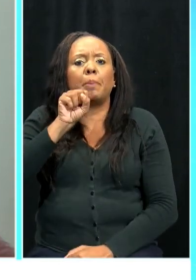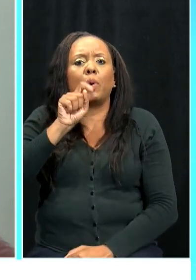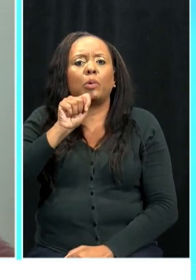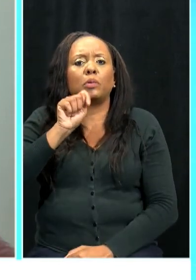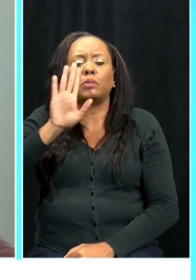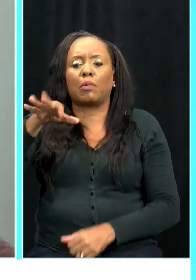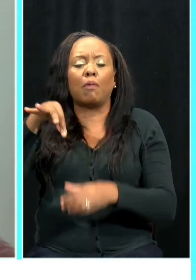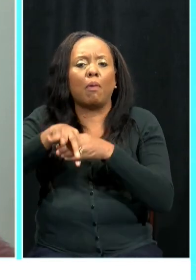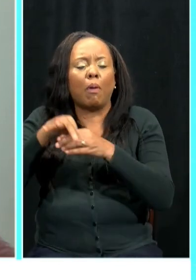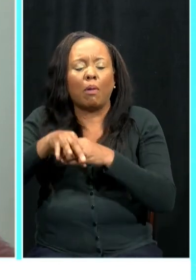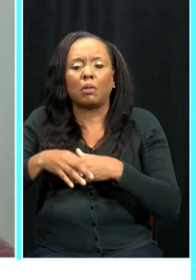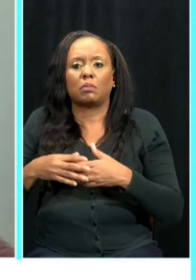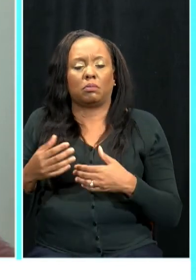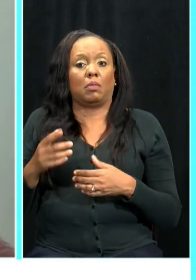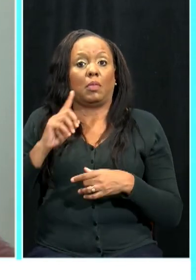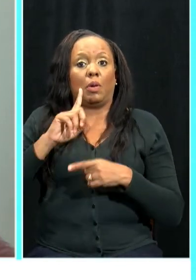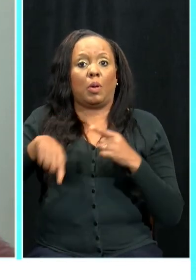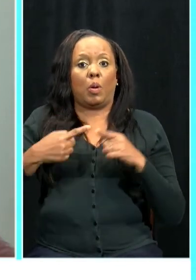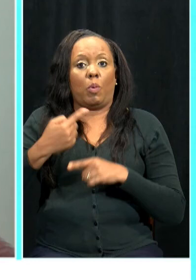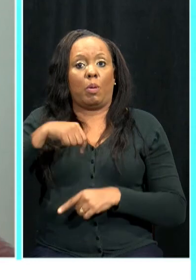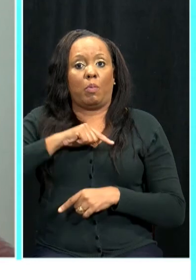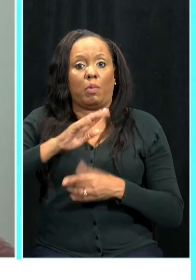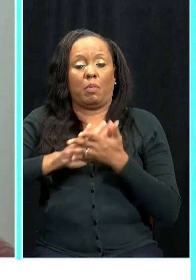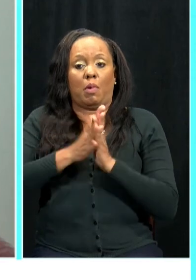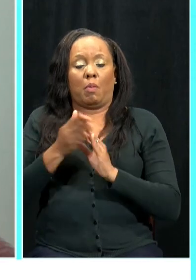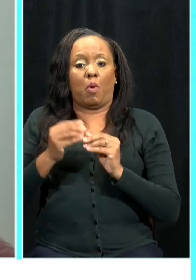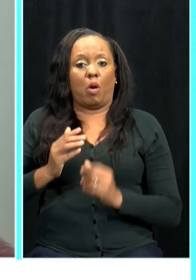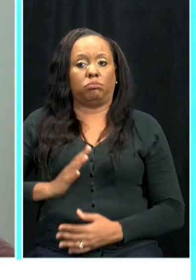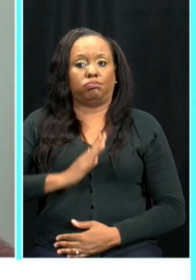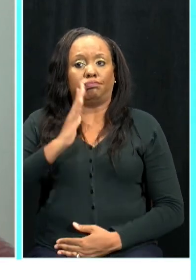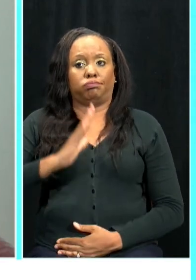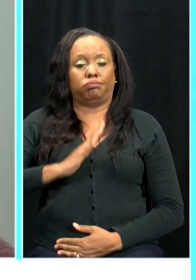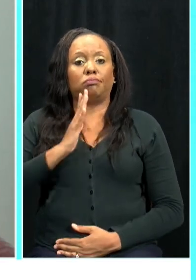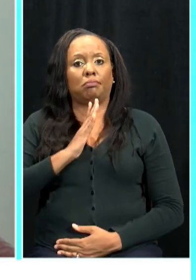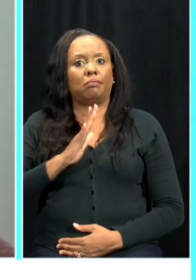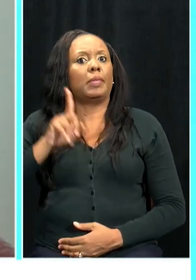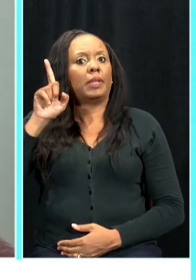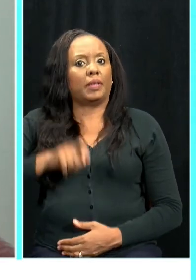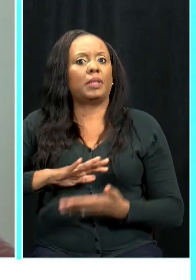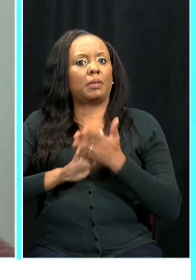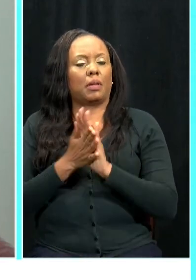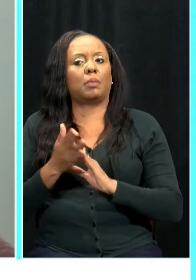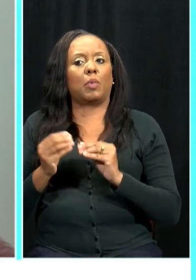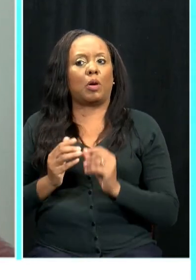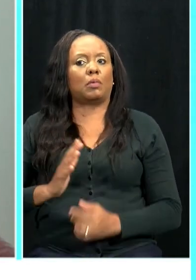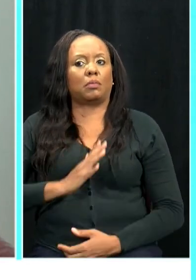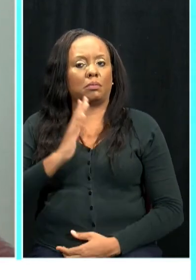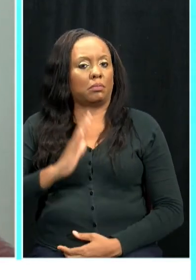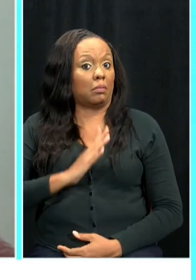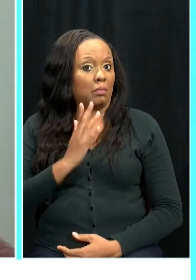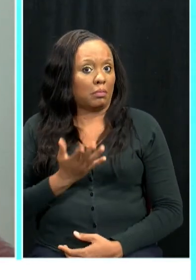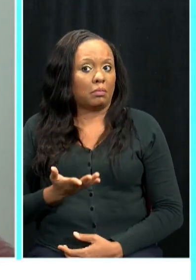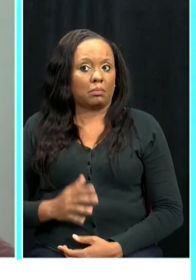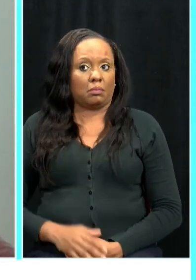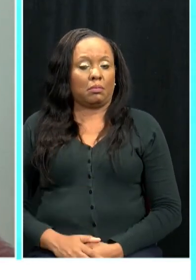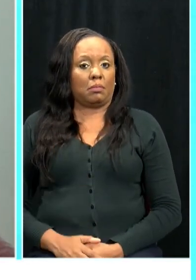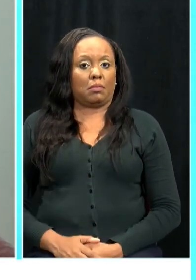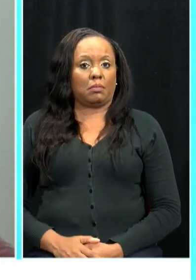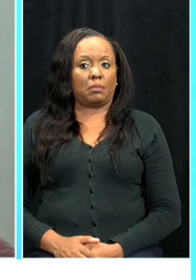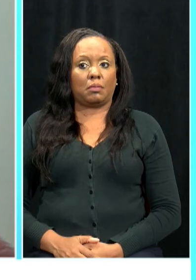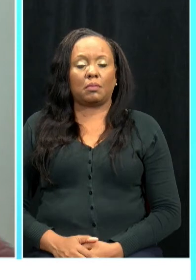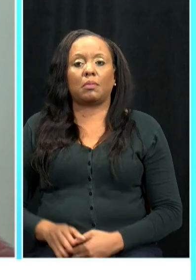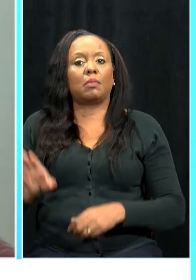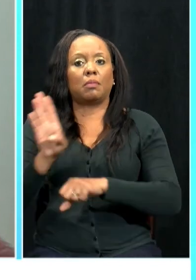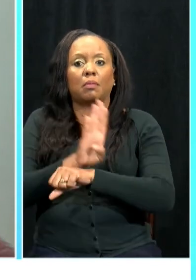more sophisticated in our electoral system, and we do need to get more sophisticated because we pride ourselves, Barbados, as